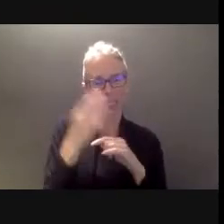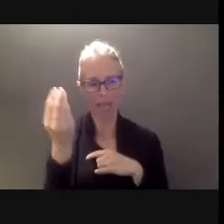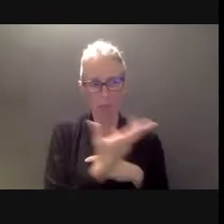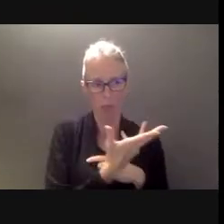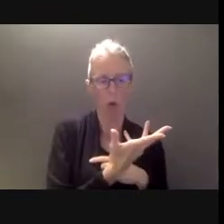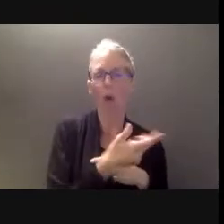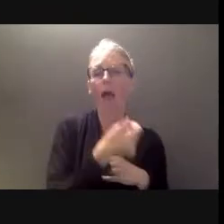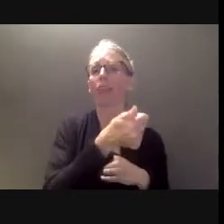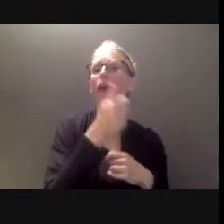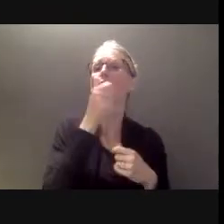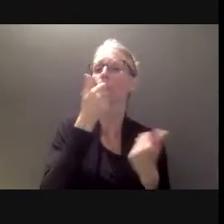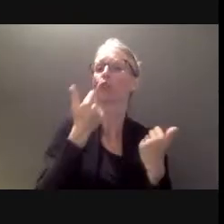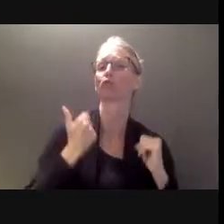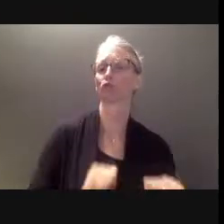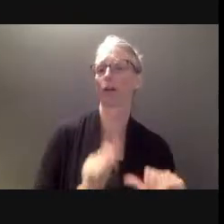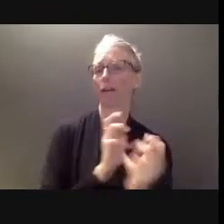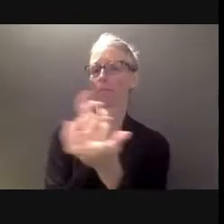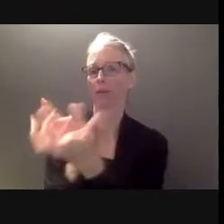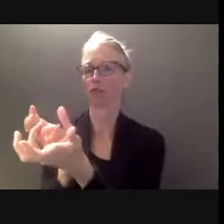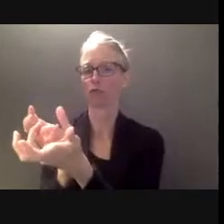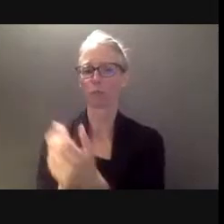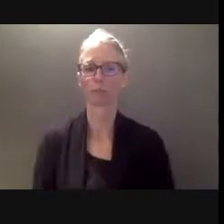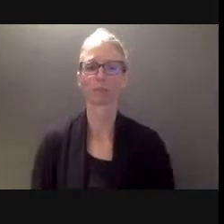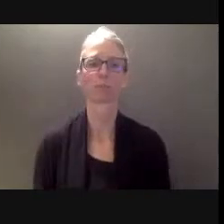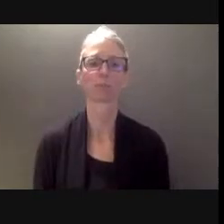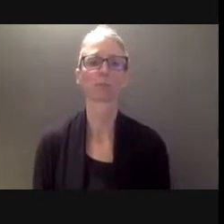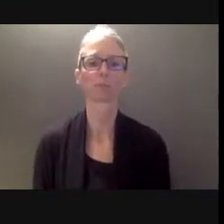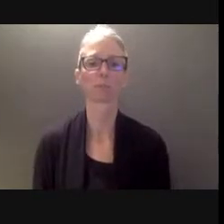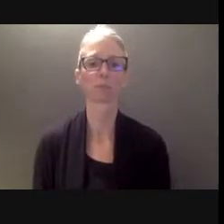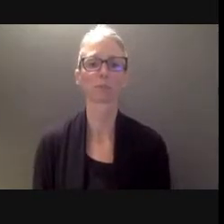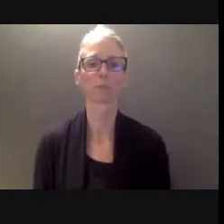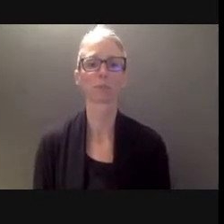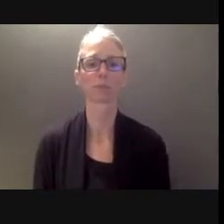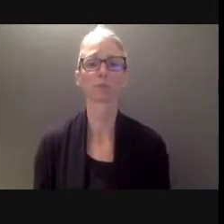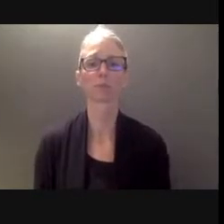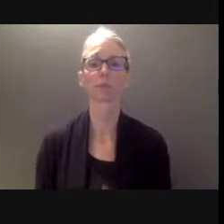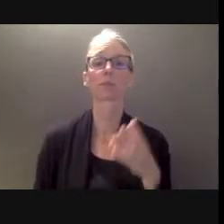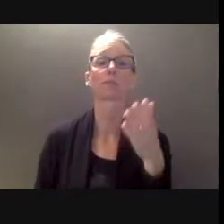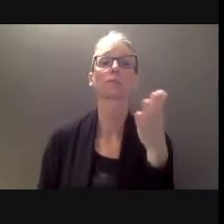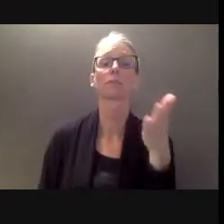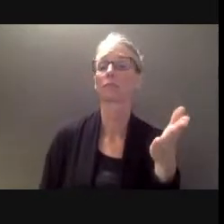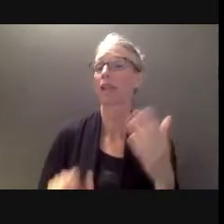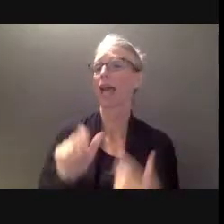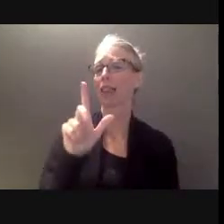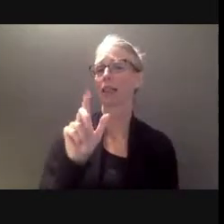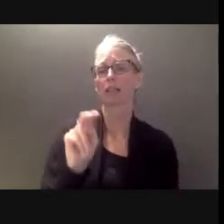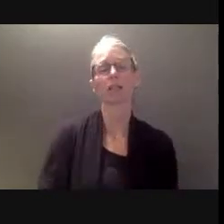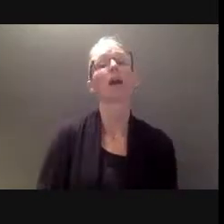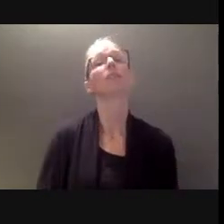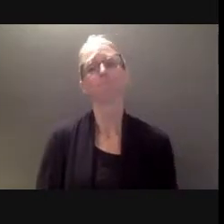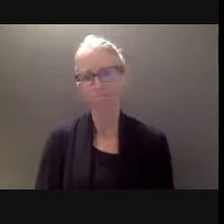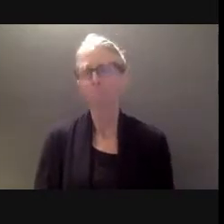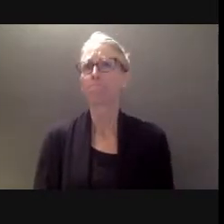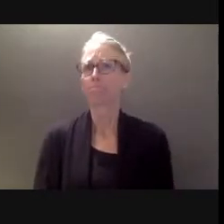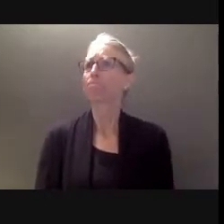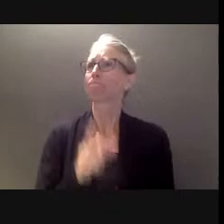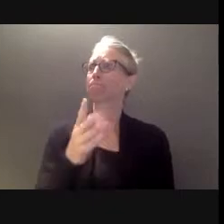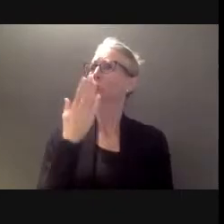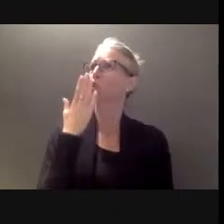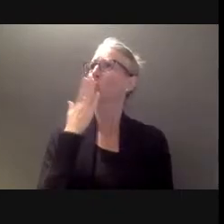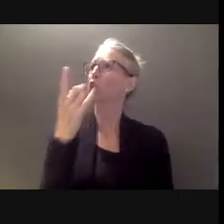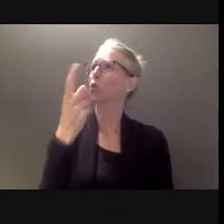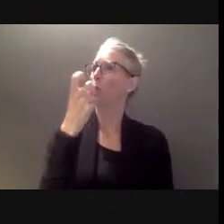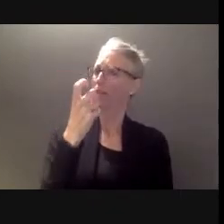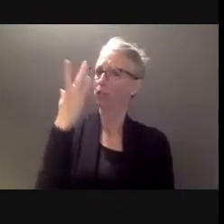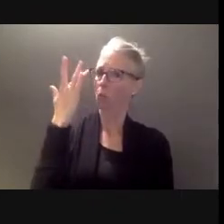Yeah, that's great to know. I think it speaks to like just the need for adaptations and being flexible in order to kind